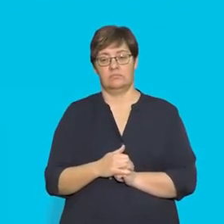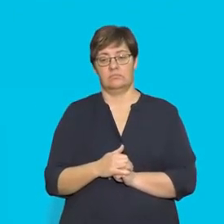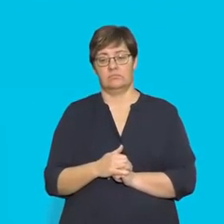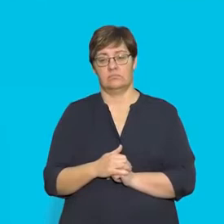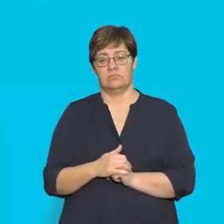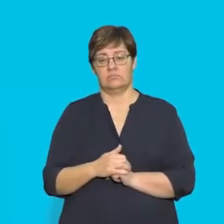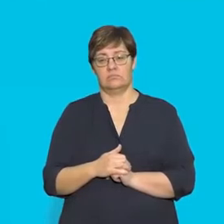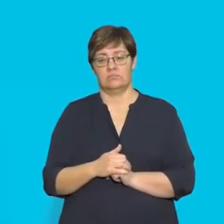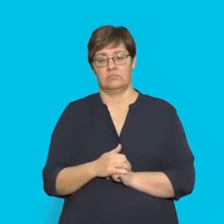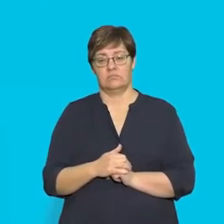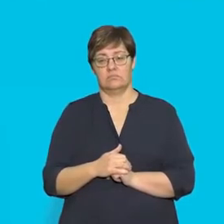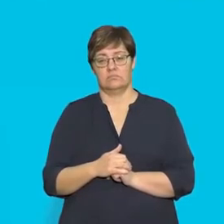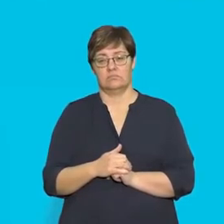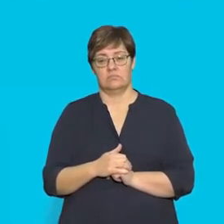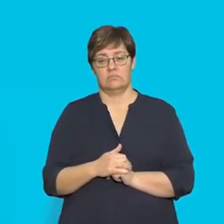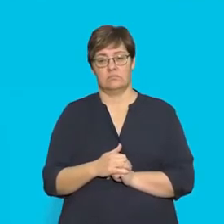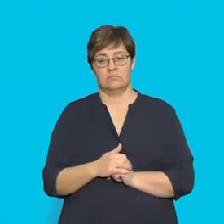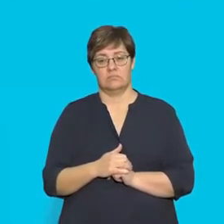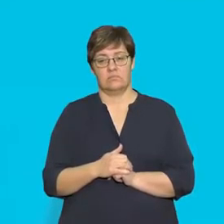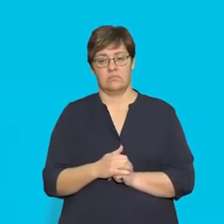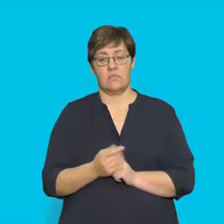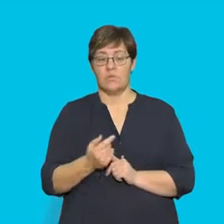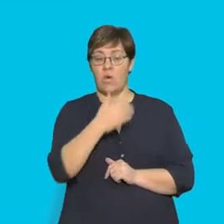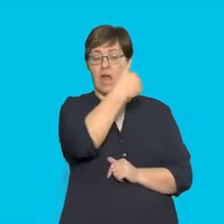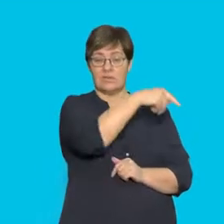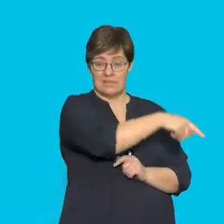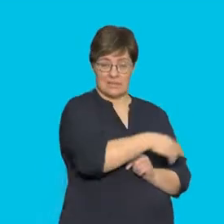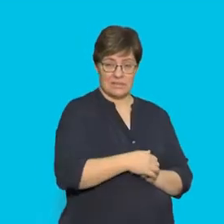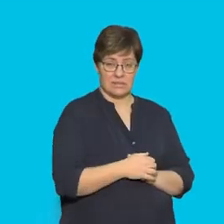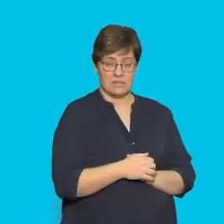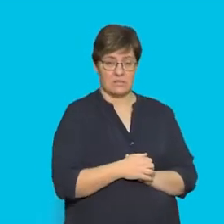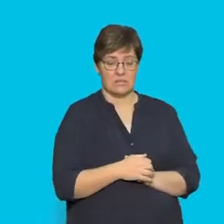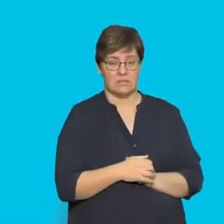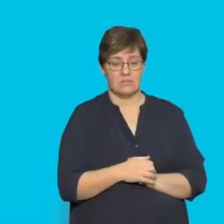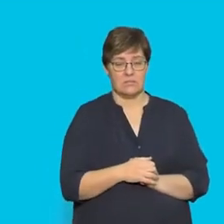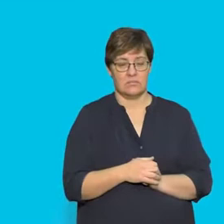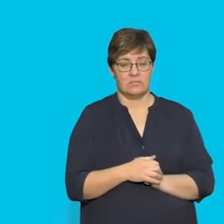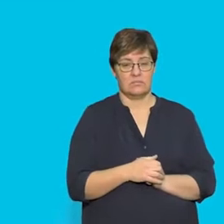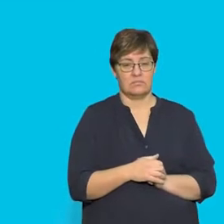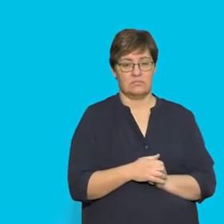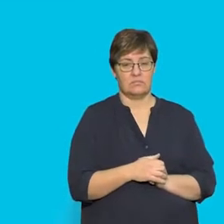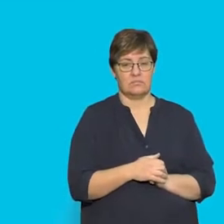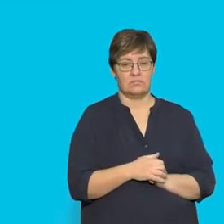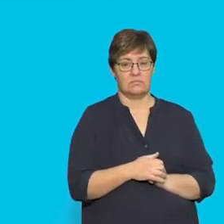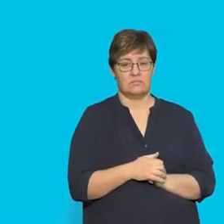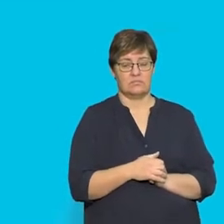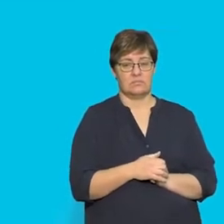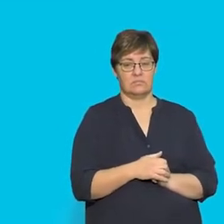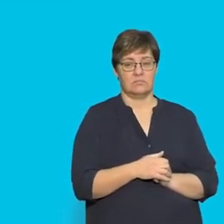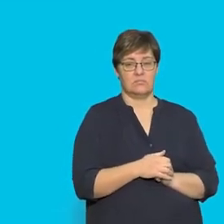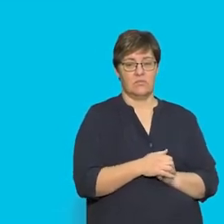down, the field lines are going in on that side. So outside of this piece of wire, I've got